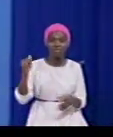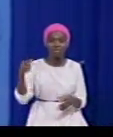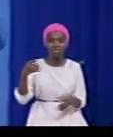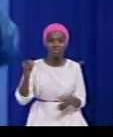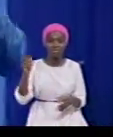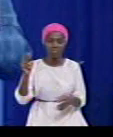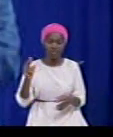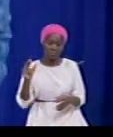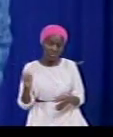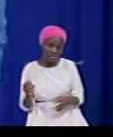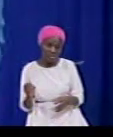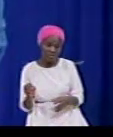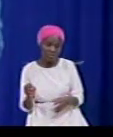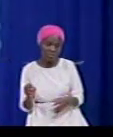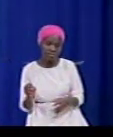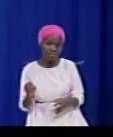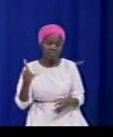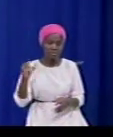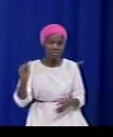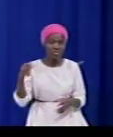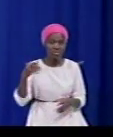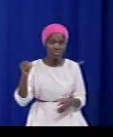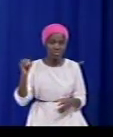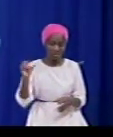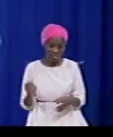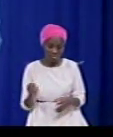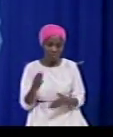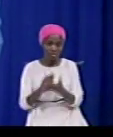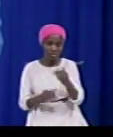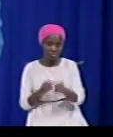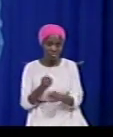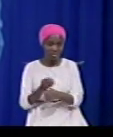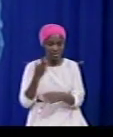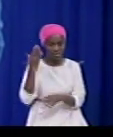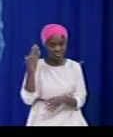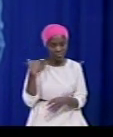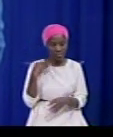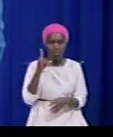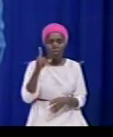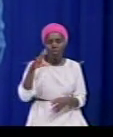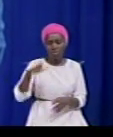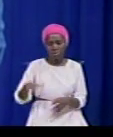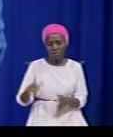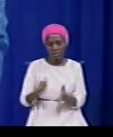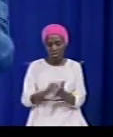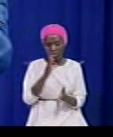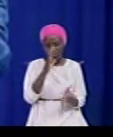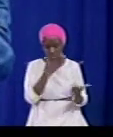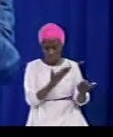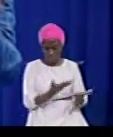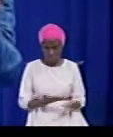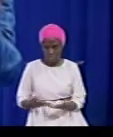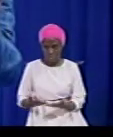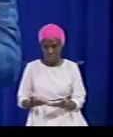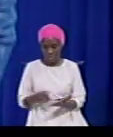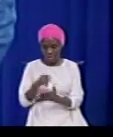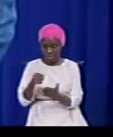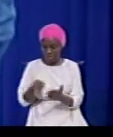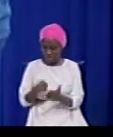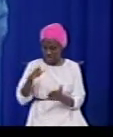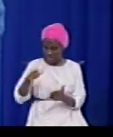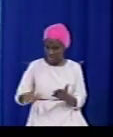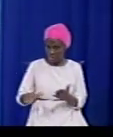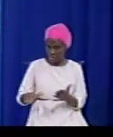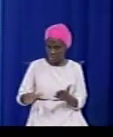lame. This particular child that the mother brought, this particular